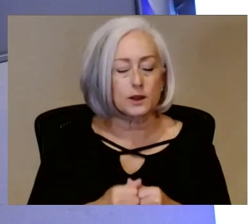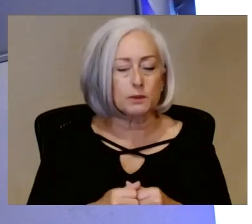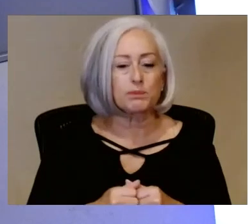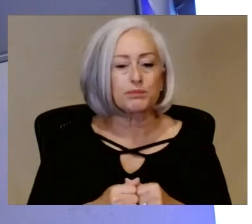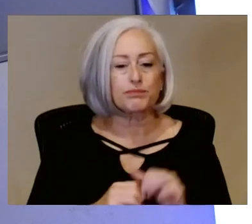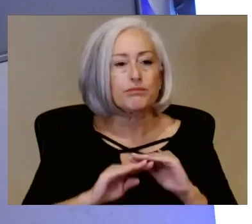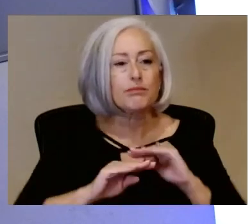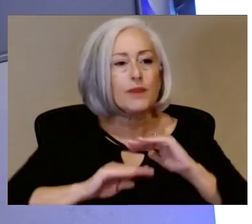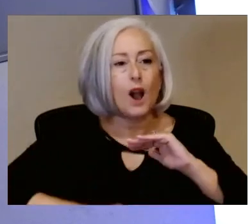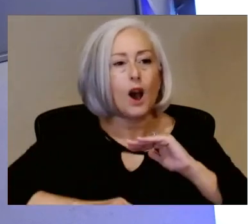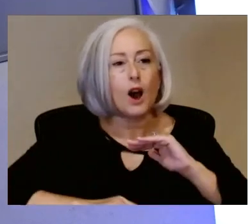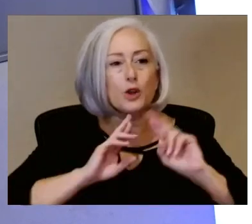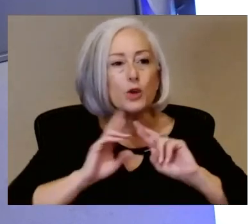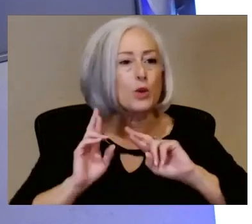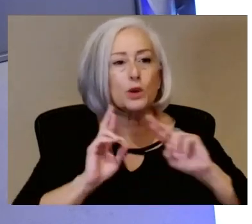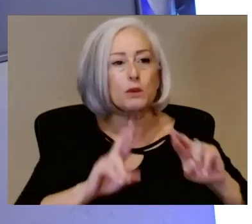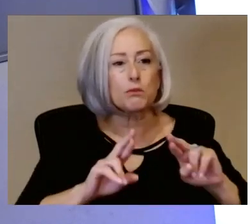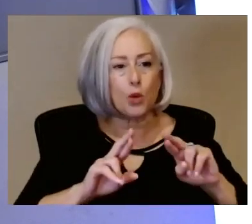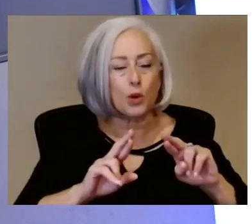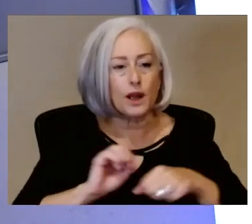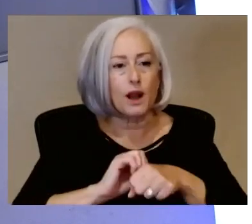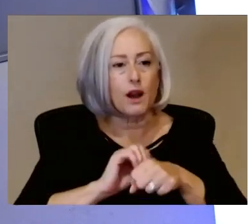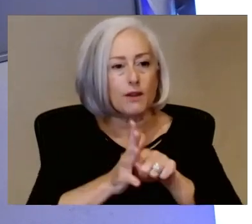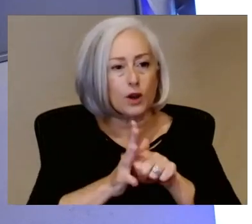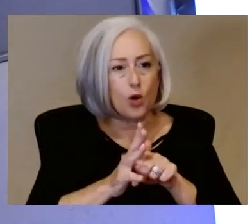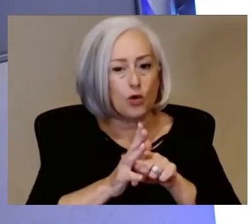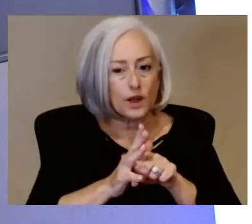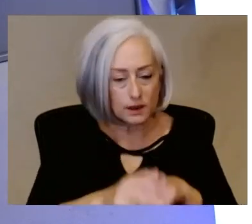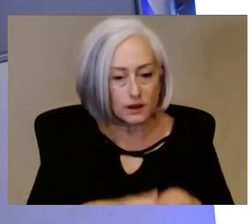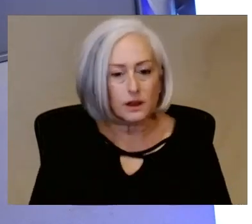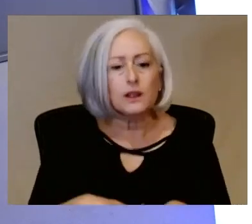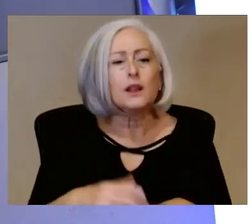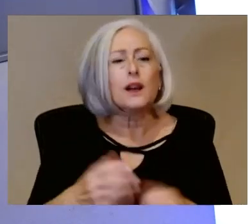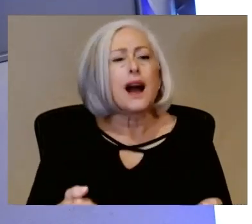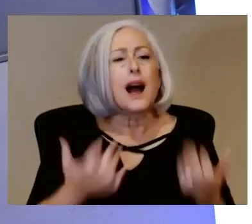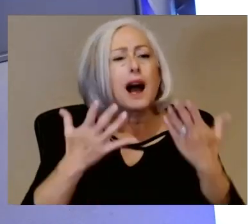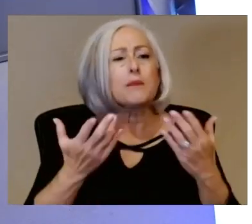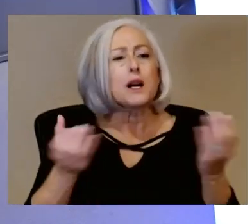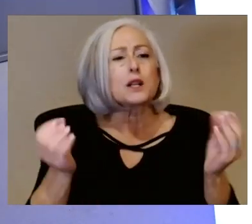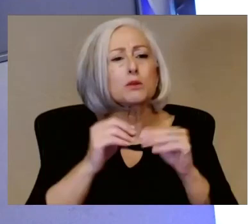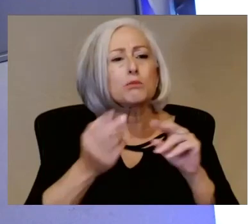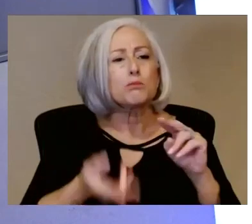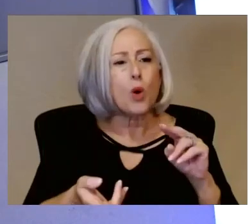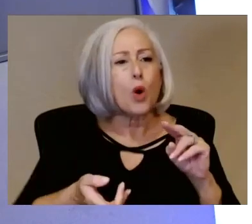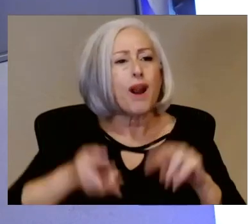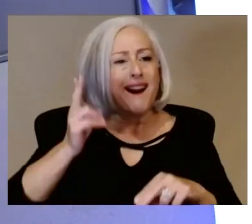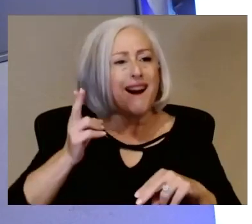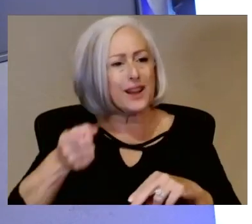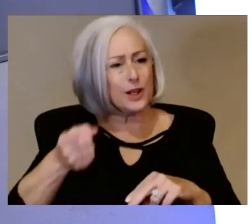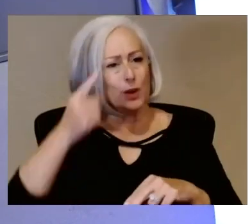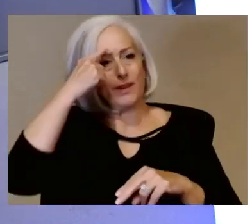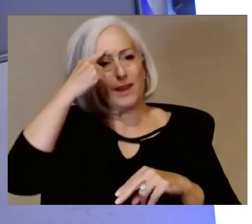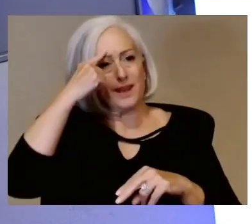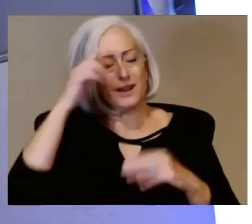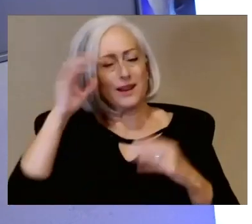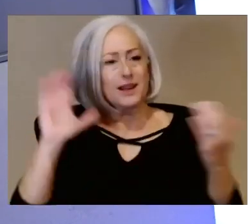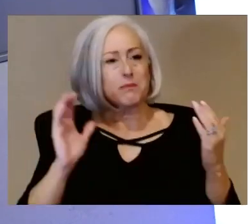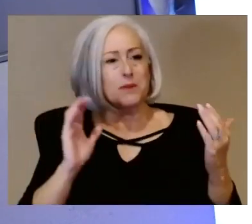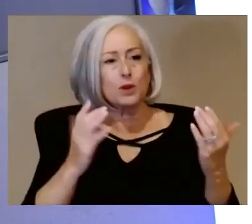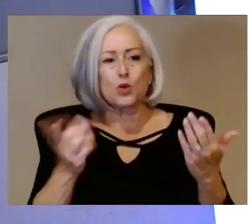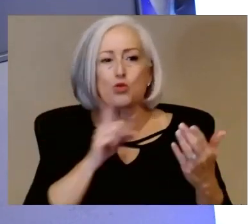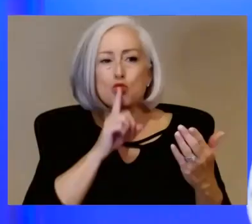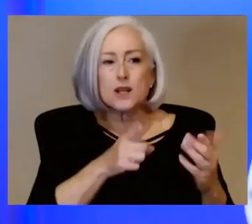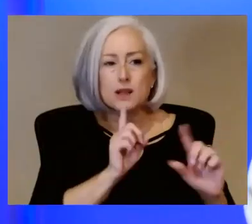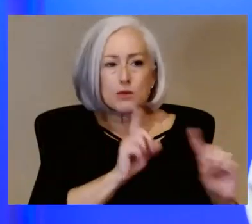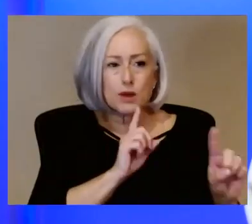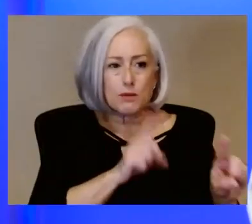much higher do you believe that the local case numbers are than what's really being reported? I mean, it is so difficult to tell. What do you do? Yeah, I mean, I think we have to